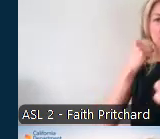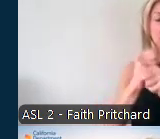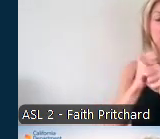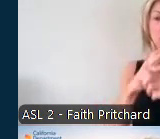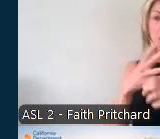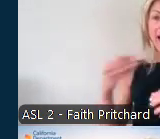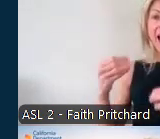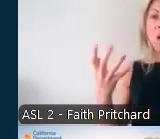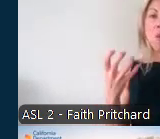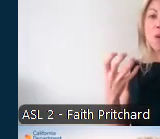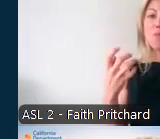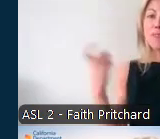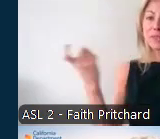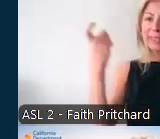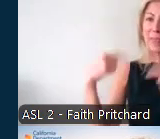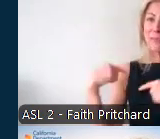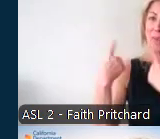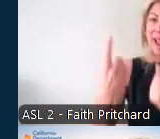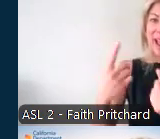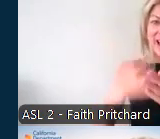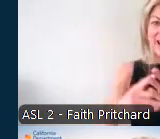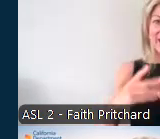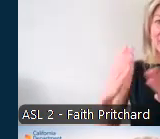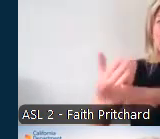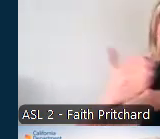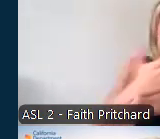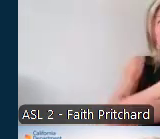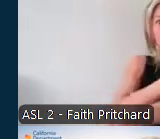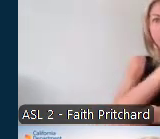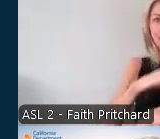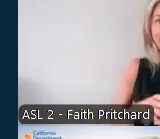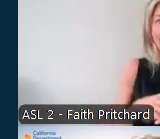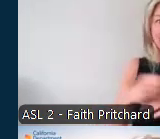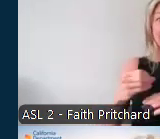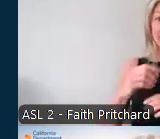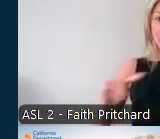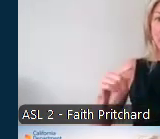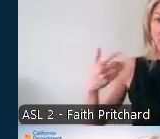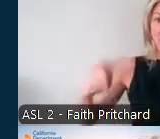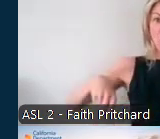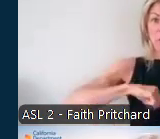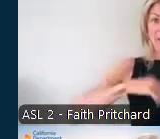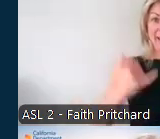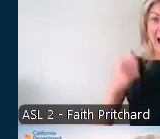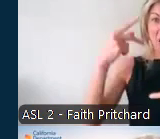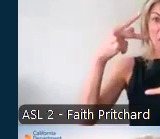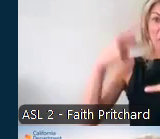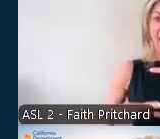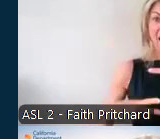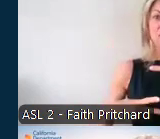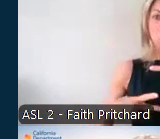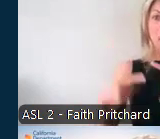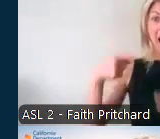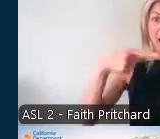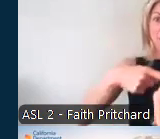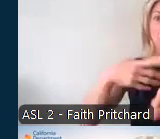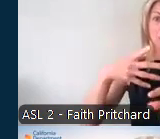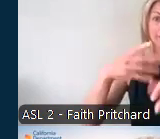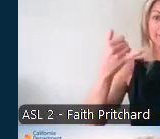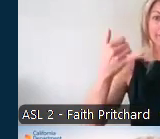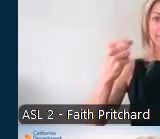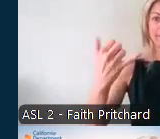the progress we have made to date, but also we're at that halfway point of implementing California's master plan for aging. So it's